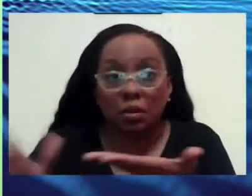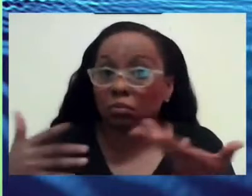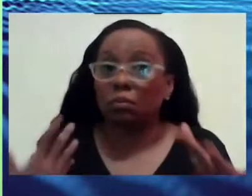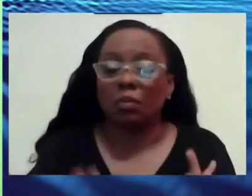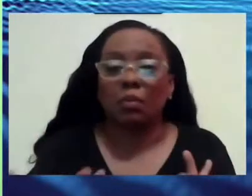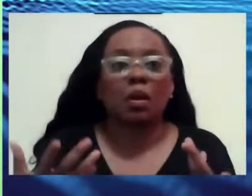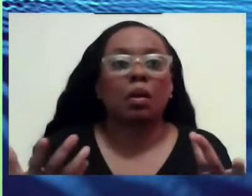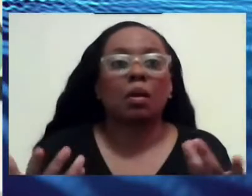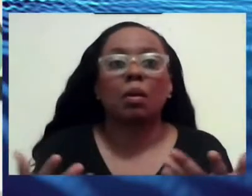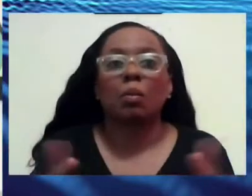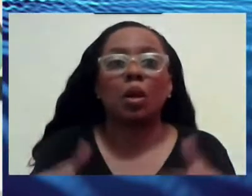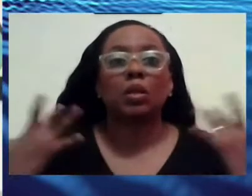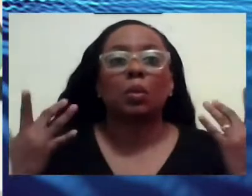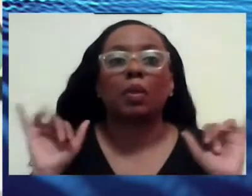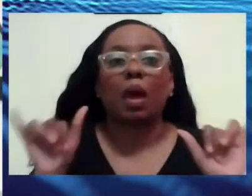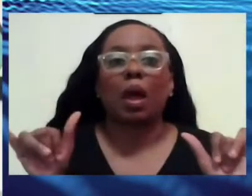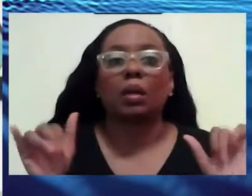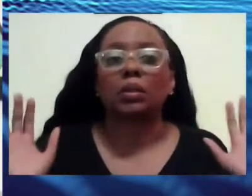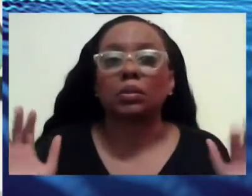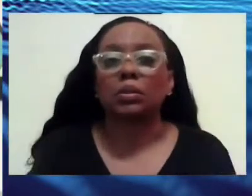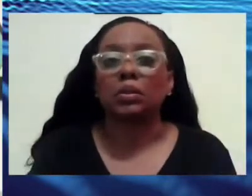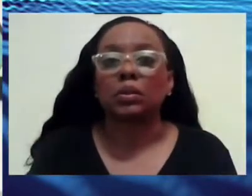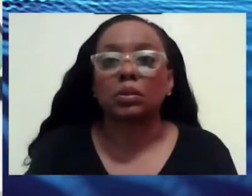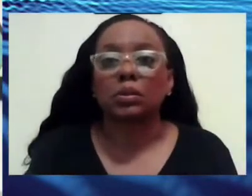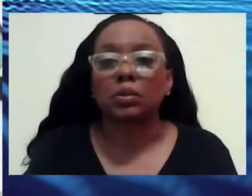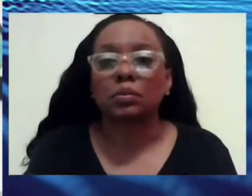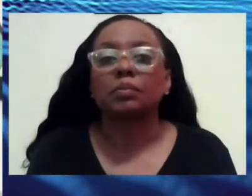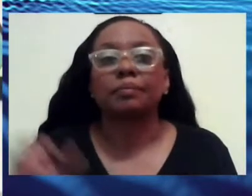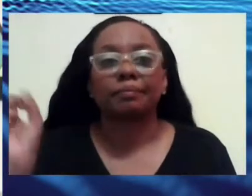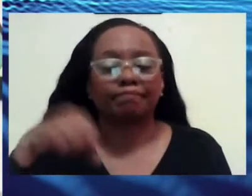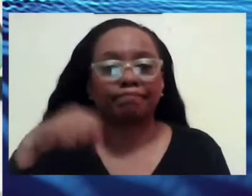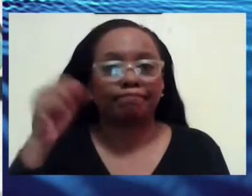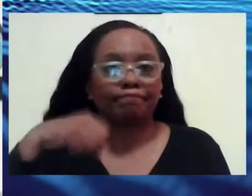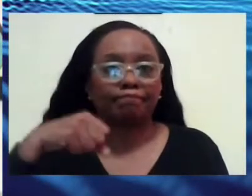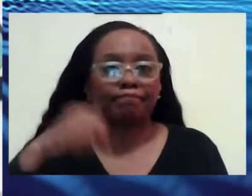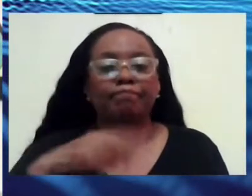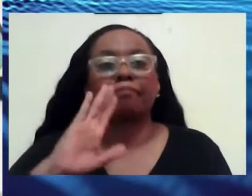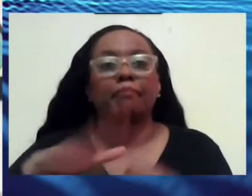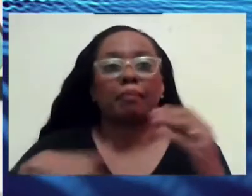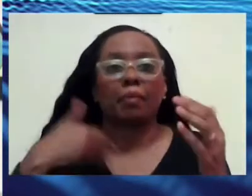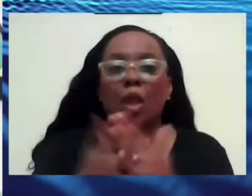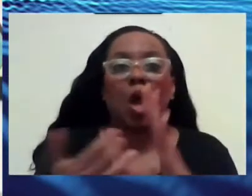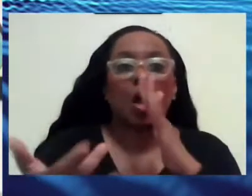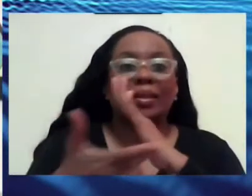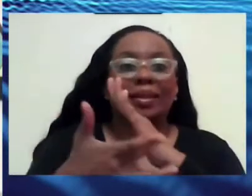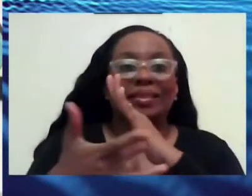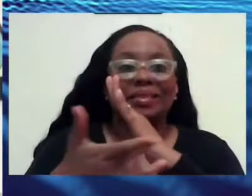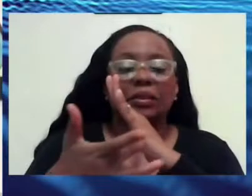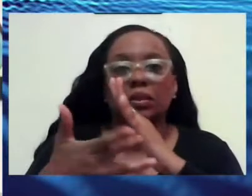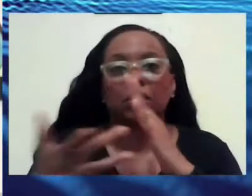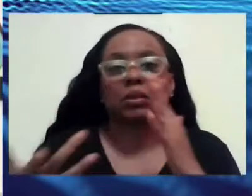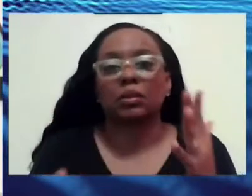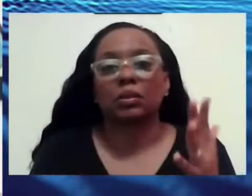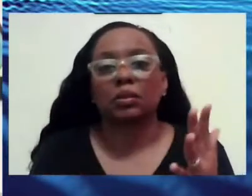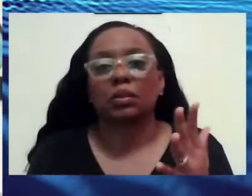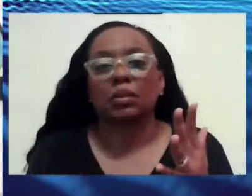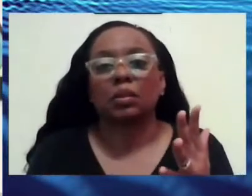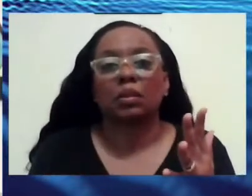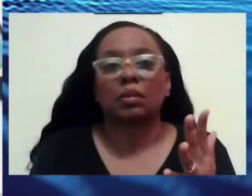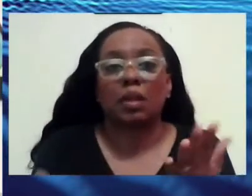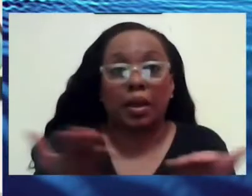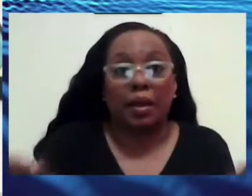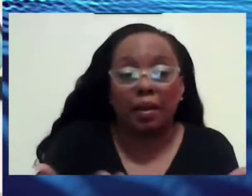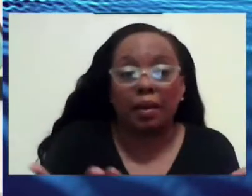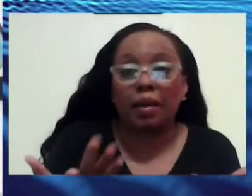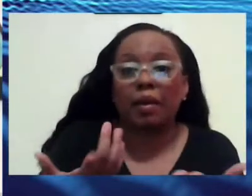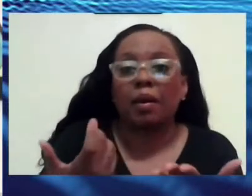in-person classes? Yeah, all of the devices that we had procured both on island and the ones that were due to come in, all of